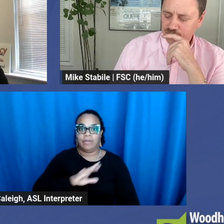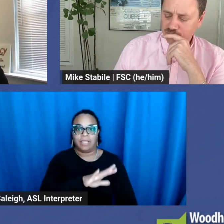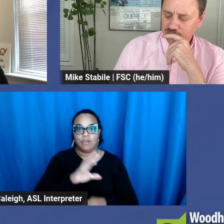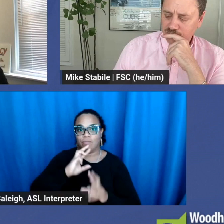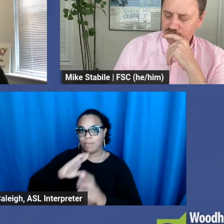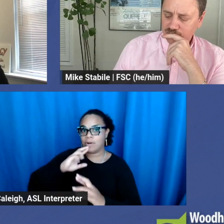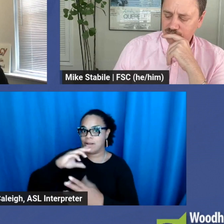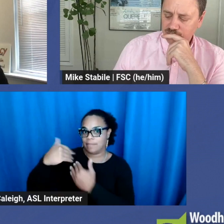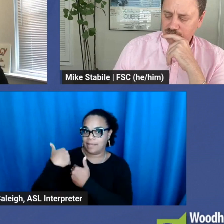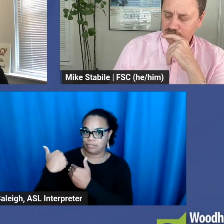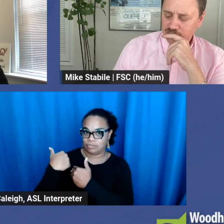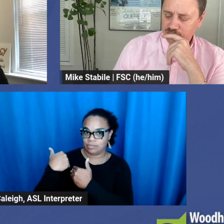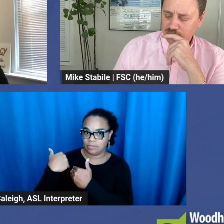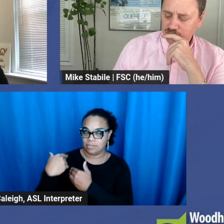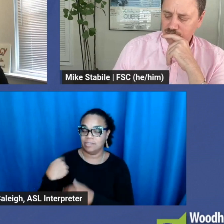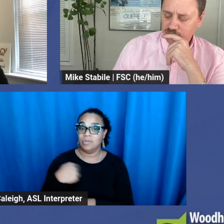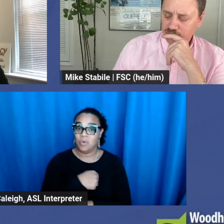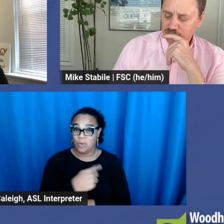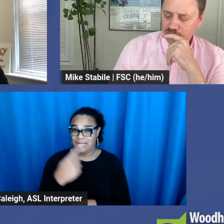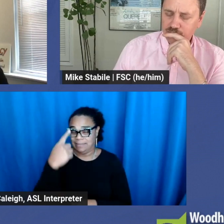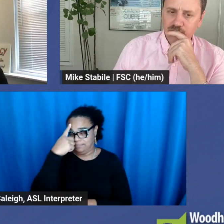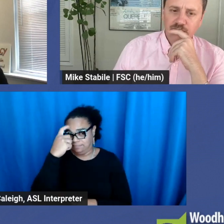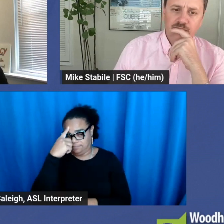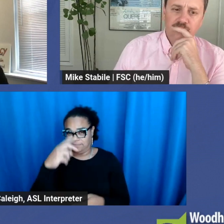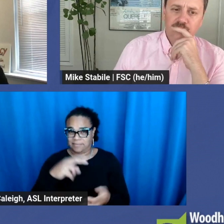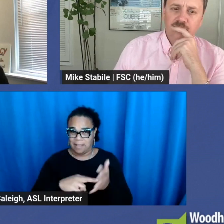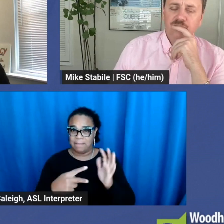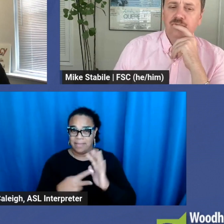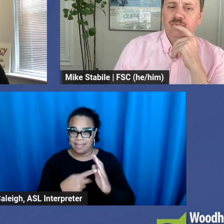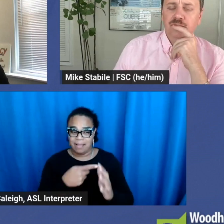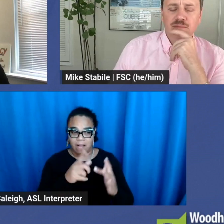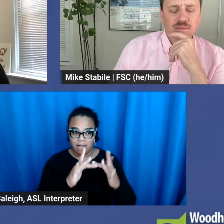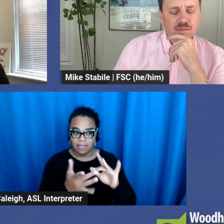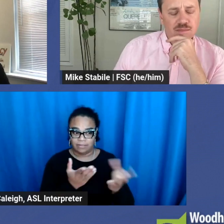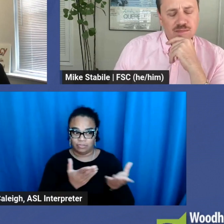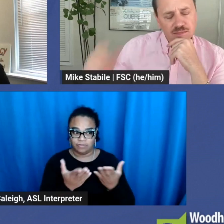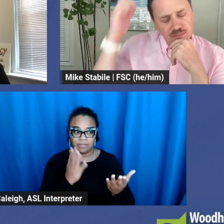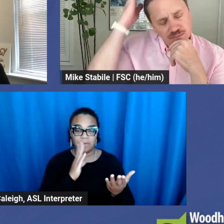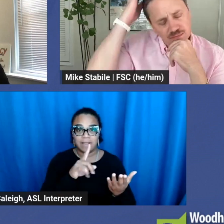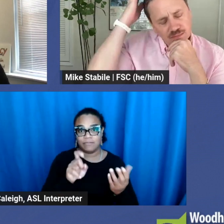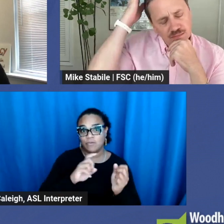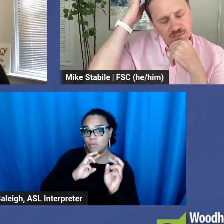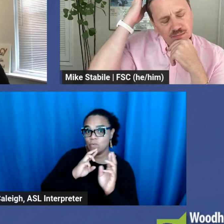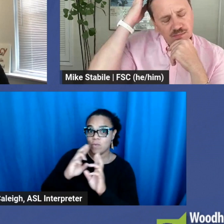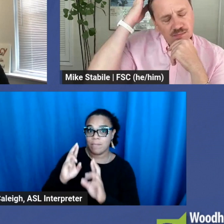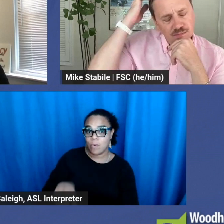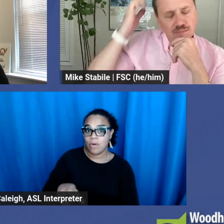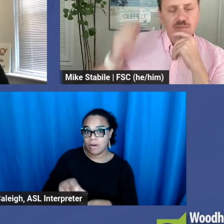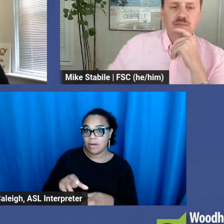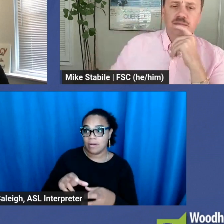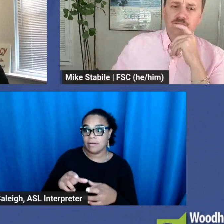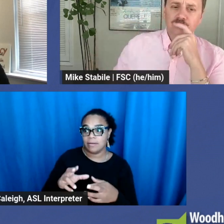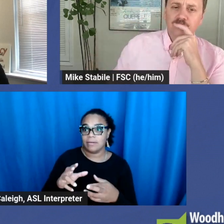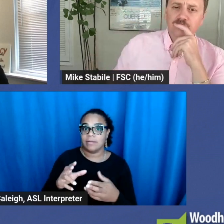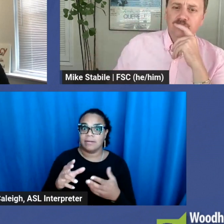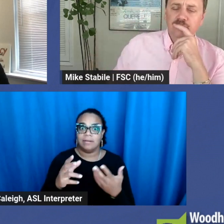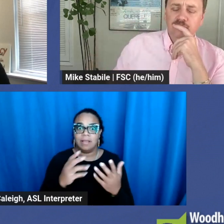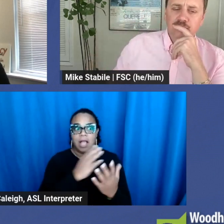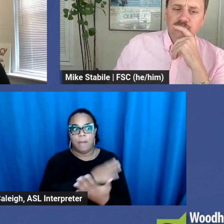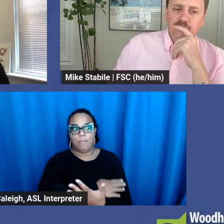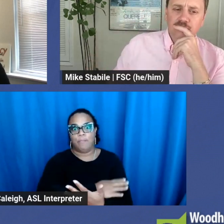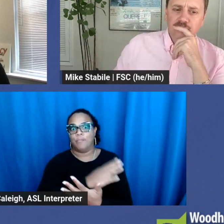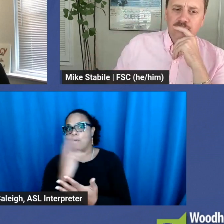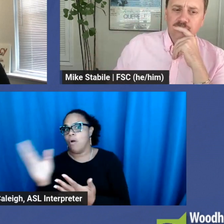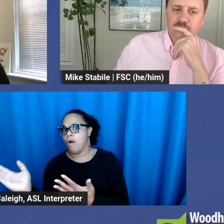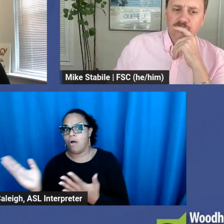services. We think that this would likely mean that online services report and take down a really broad range of content to make